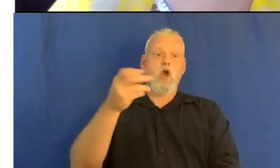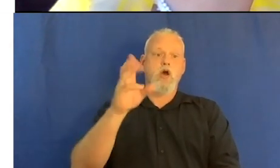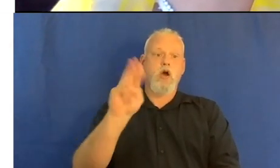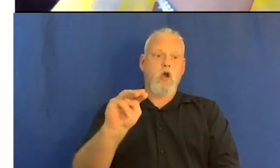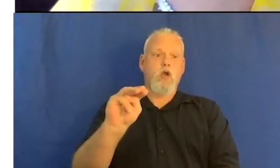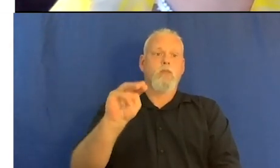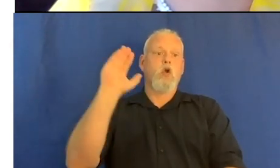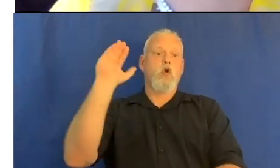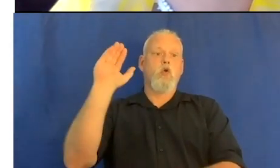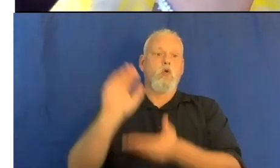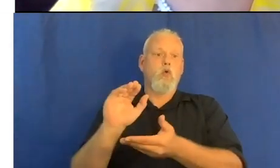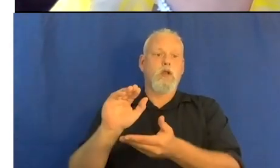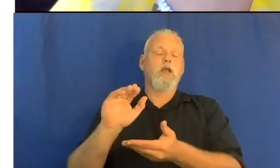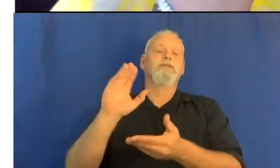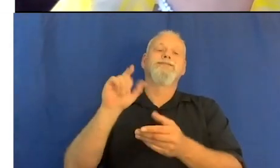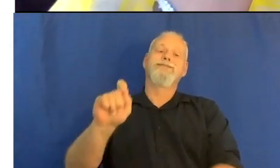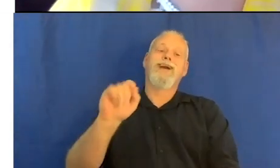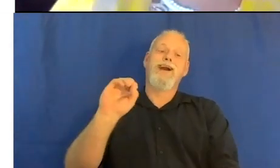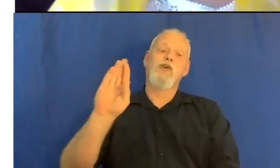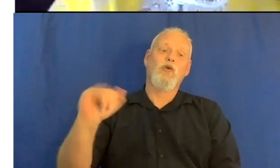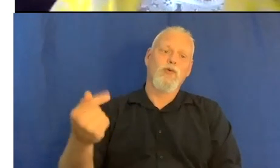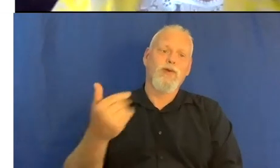www.harmreduction.org. Thanks for listening.